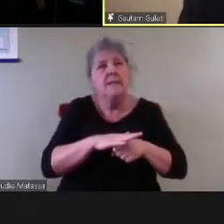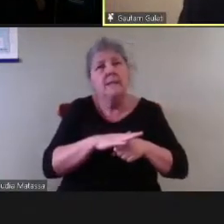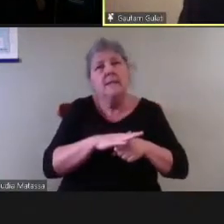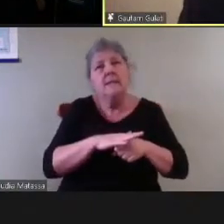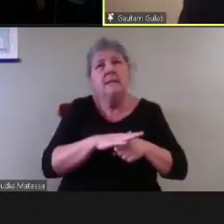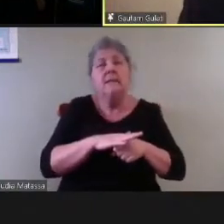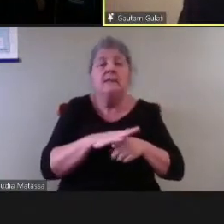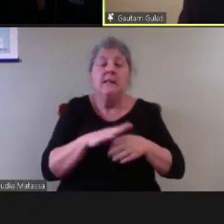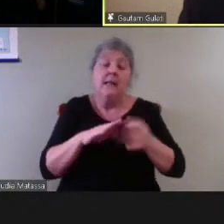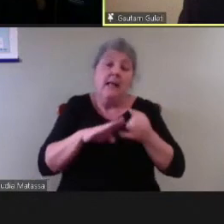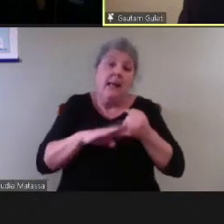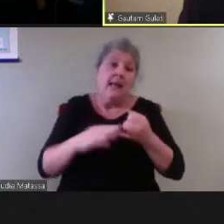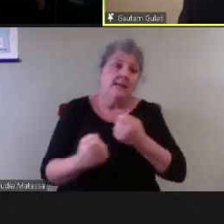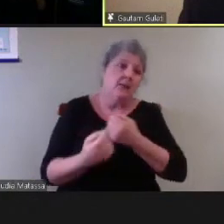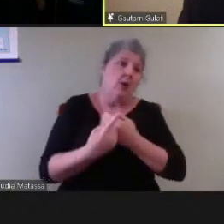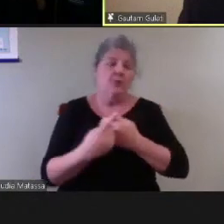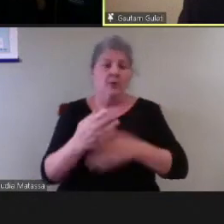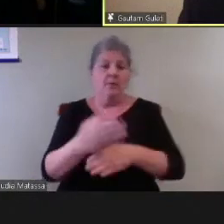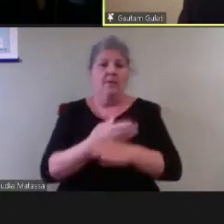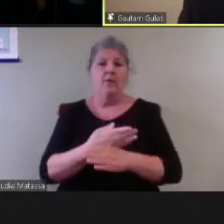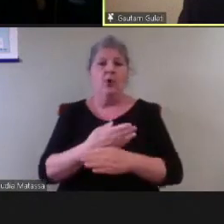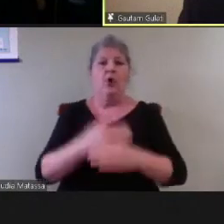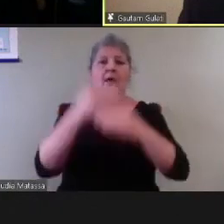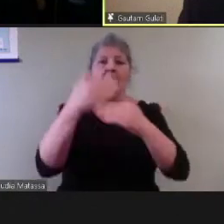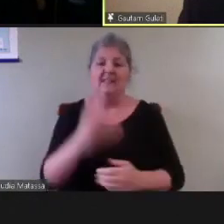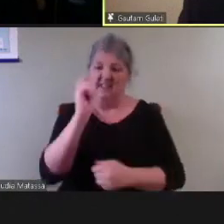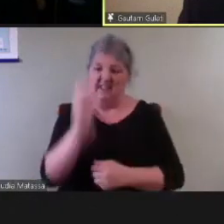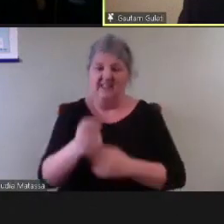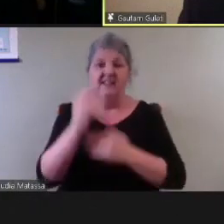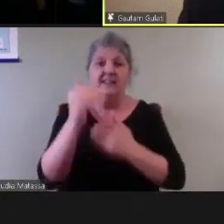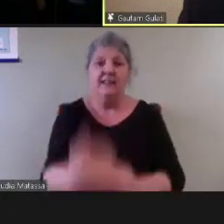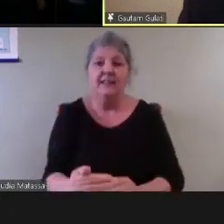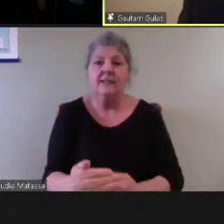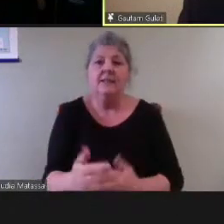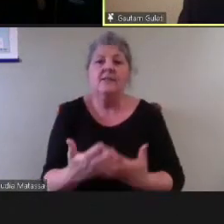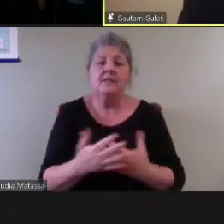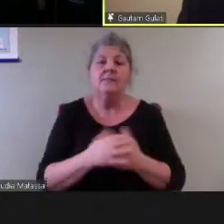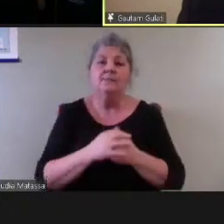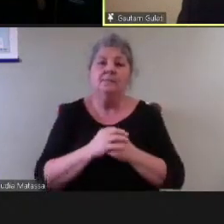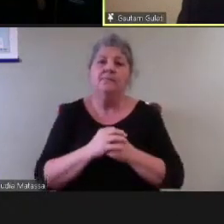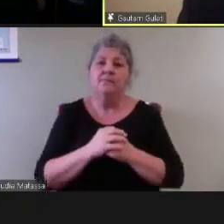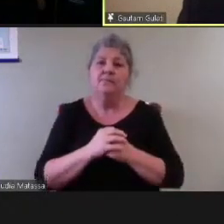last option in terms of sentencing, and that's where the answer lies.